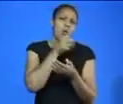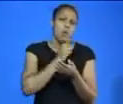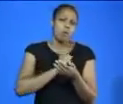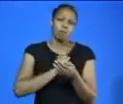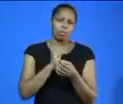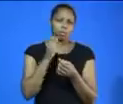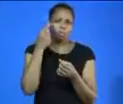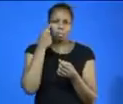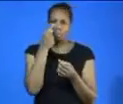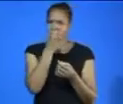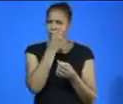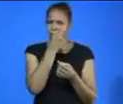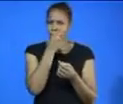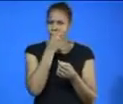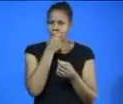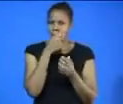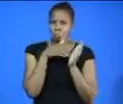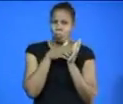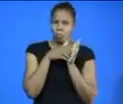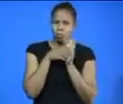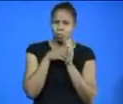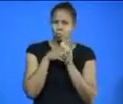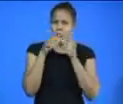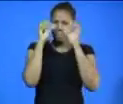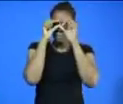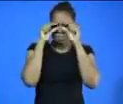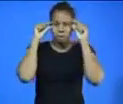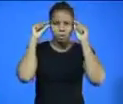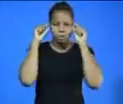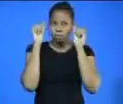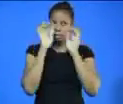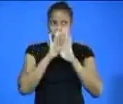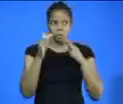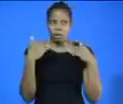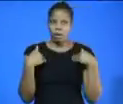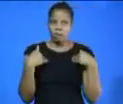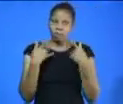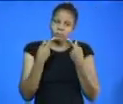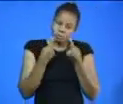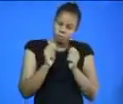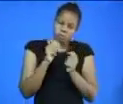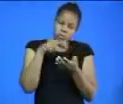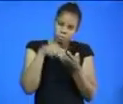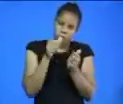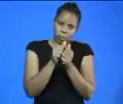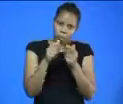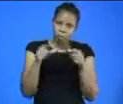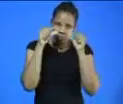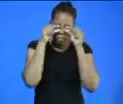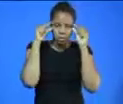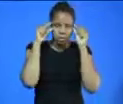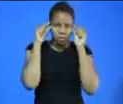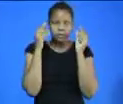And, I don't have it with me, so I'm going to have to do without it. But we go to James.